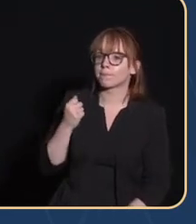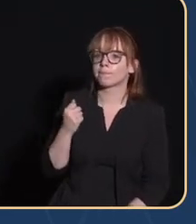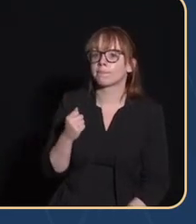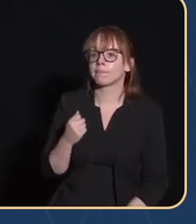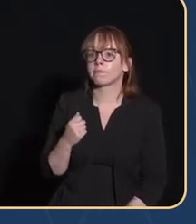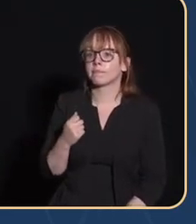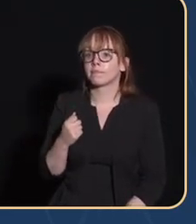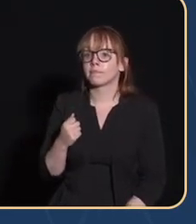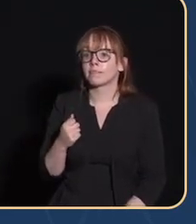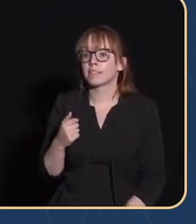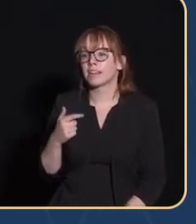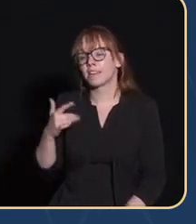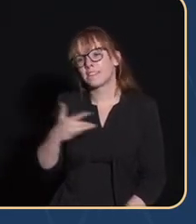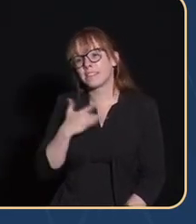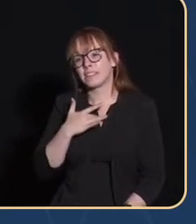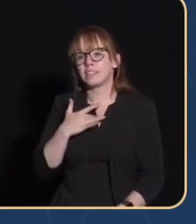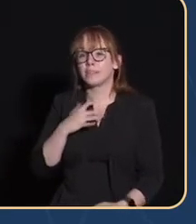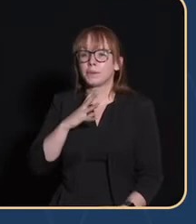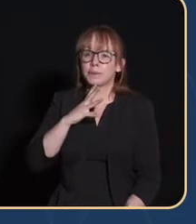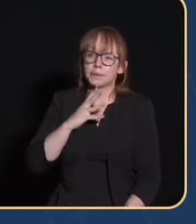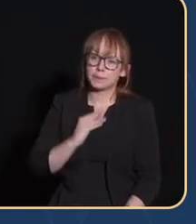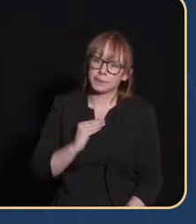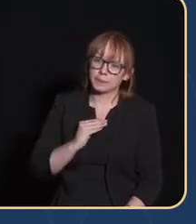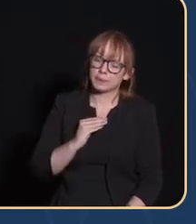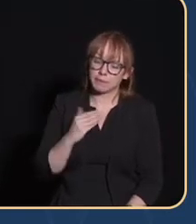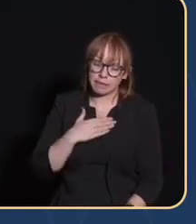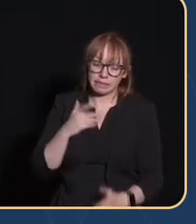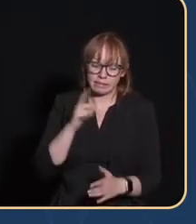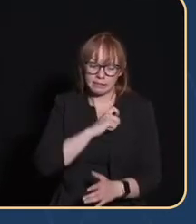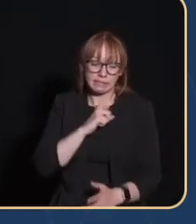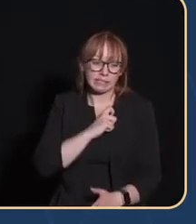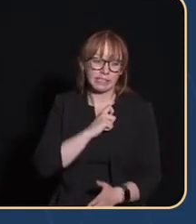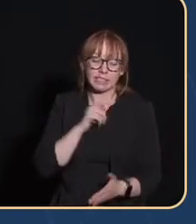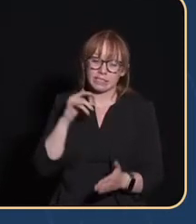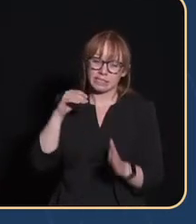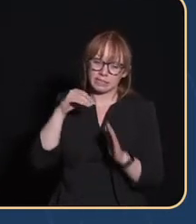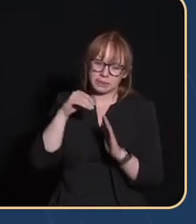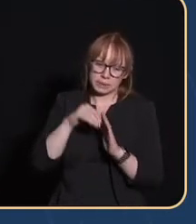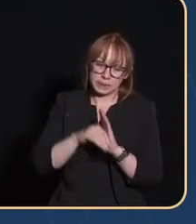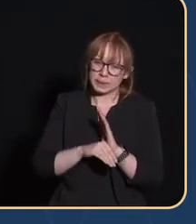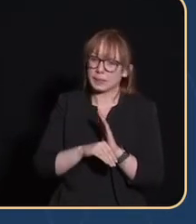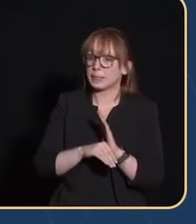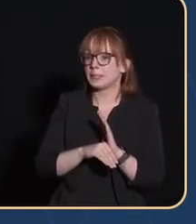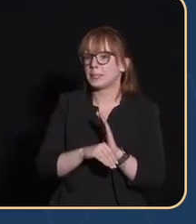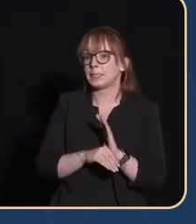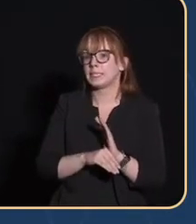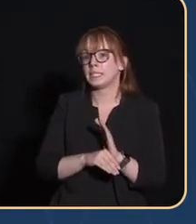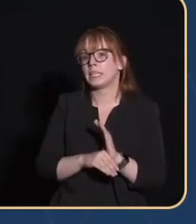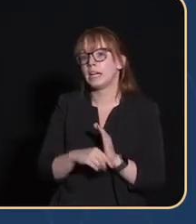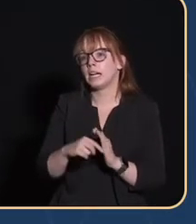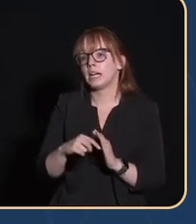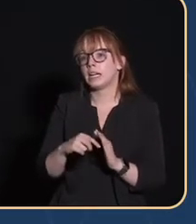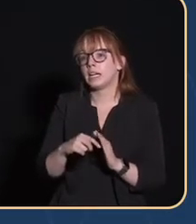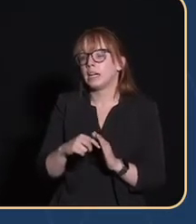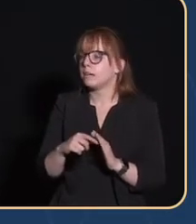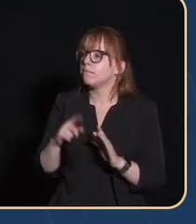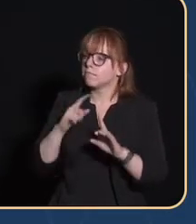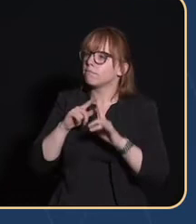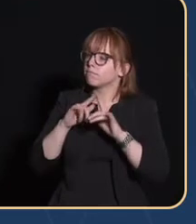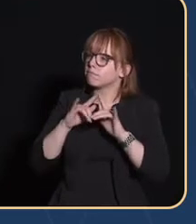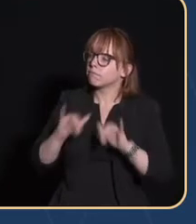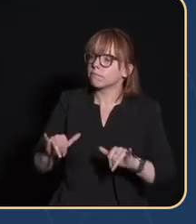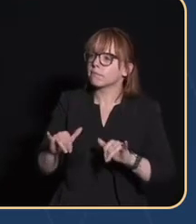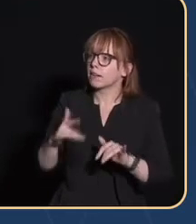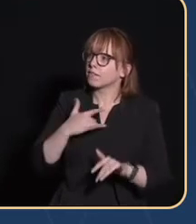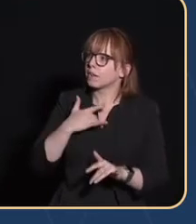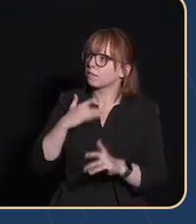Although I was discouraged that my grades slipped so much this fall, I also felt like this community had my back and